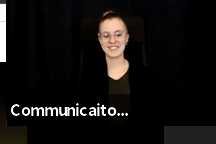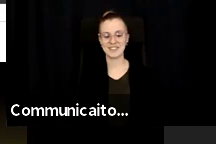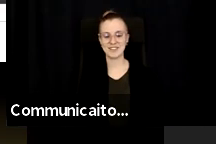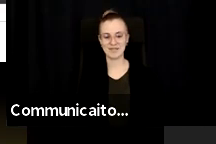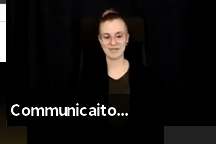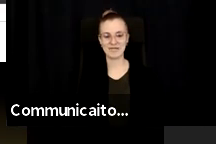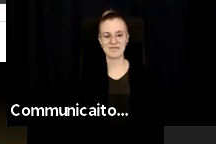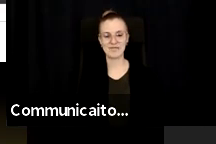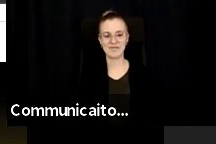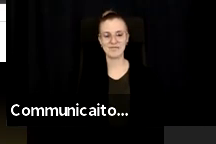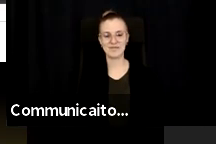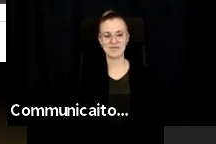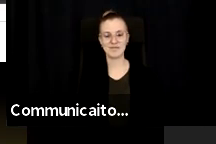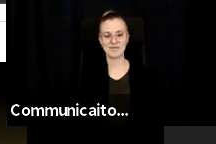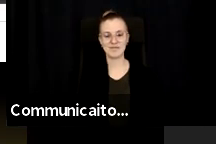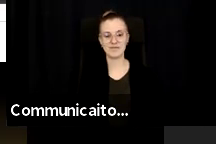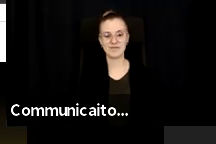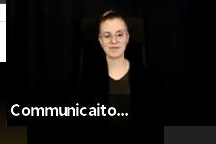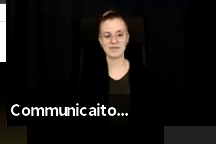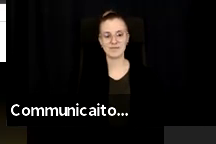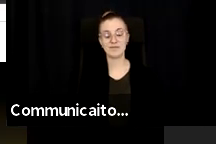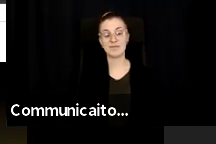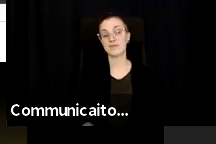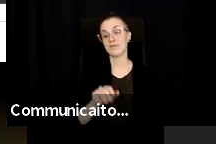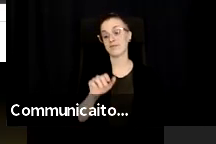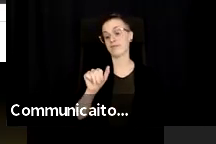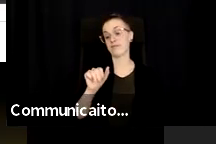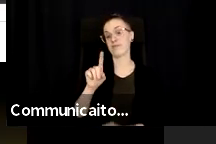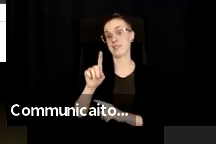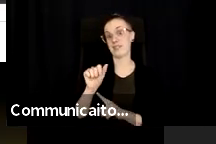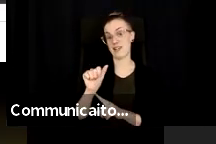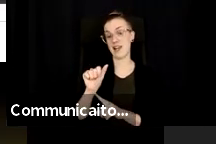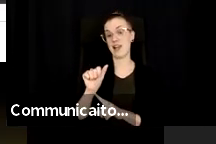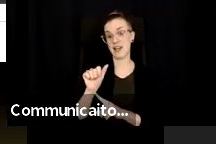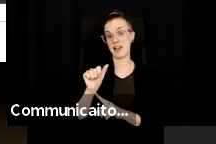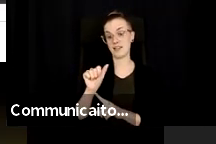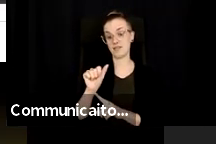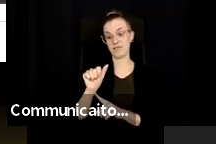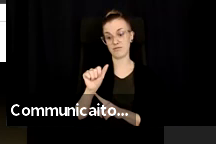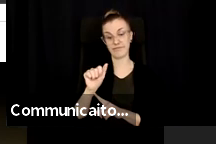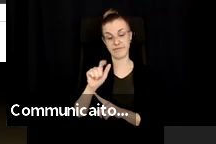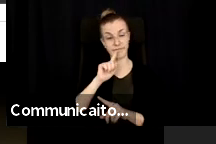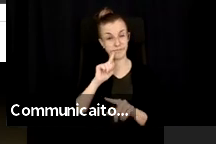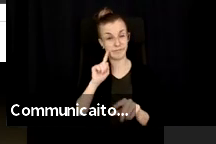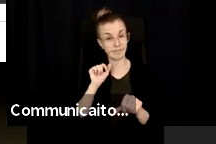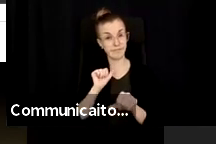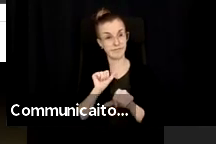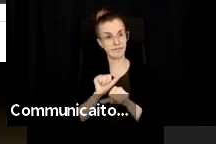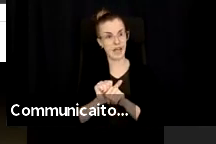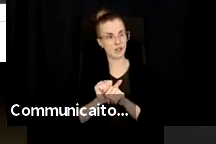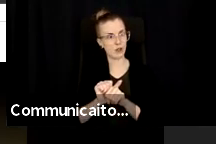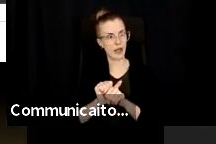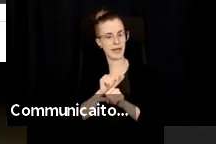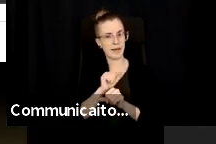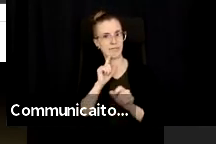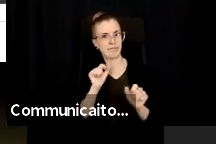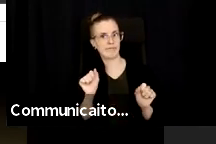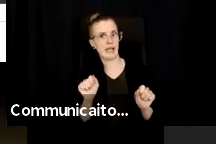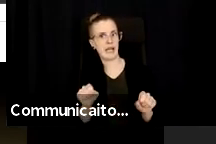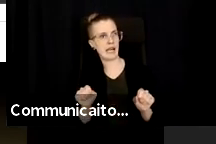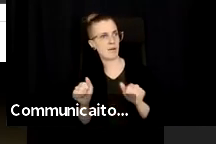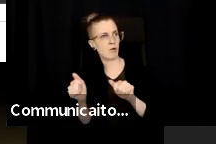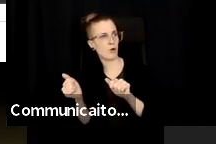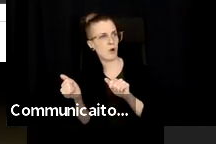The ADA actually enabled all of us to have access